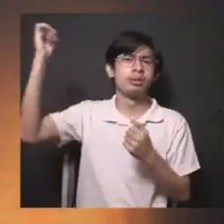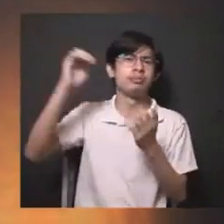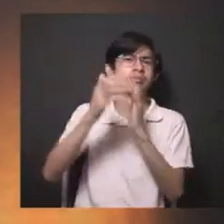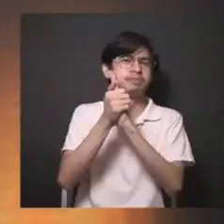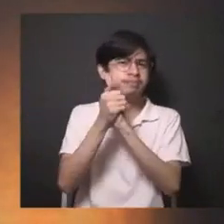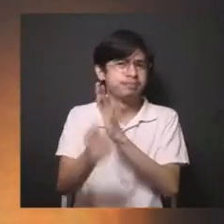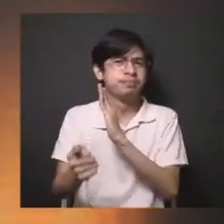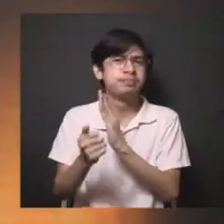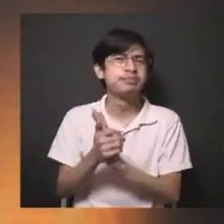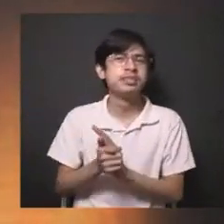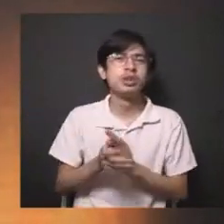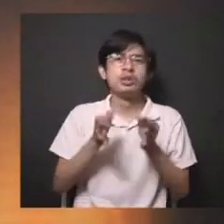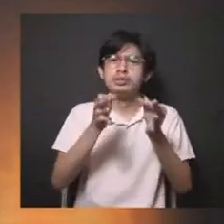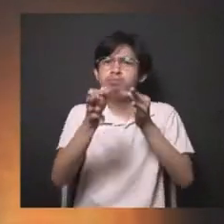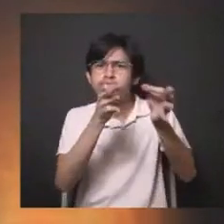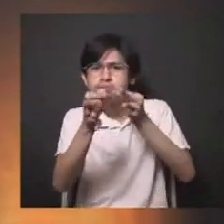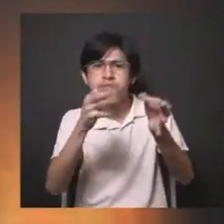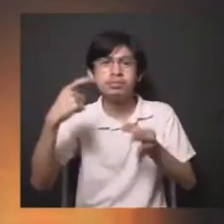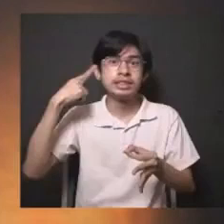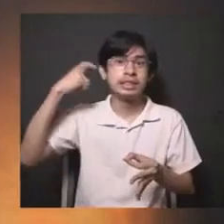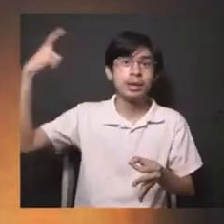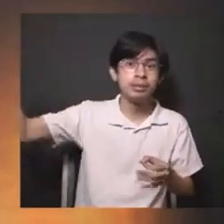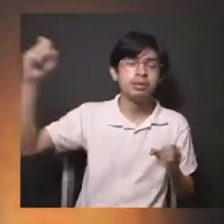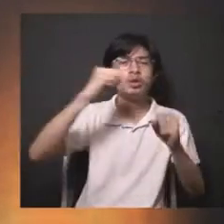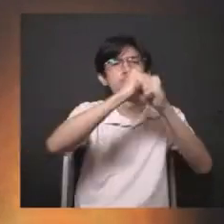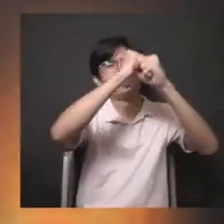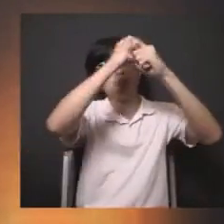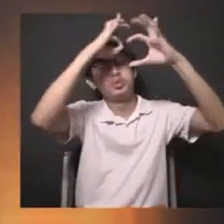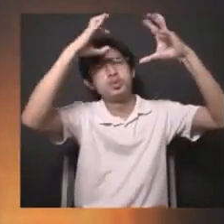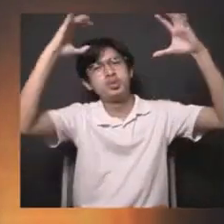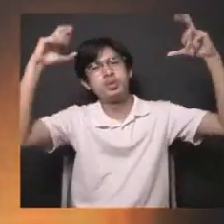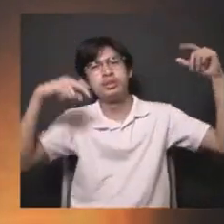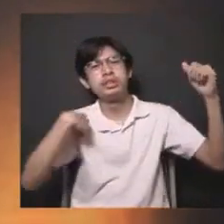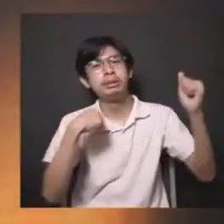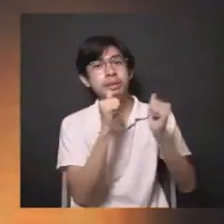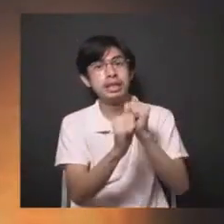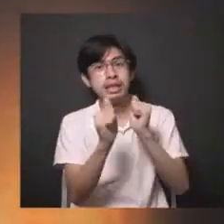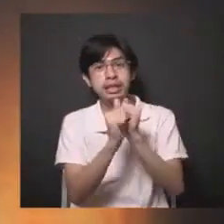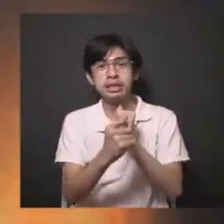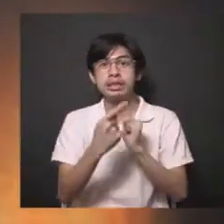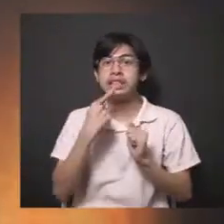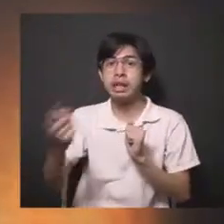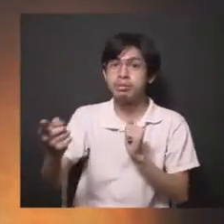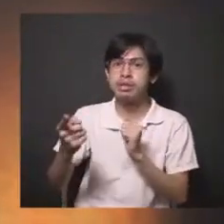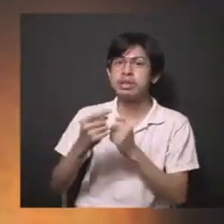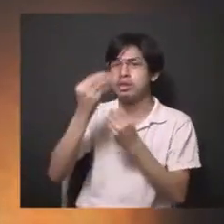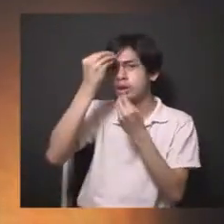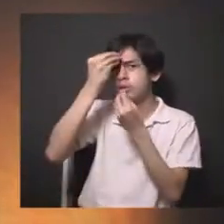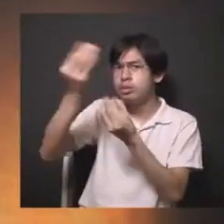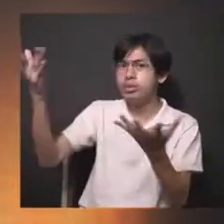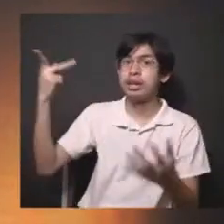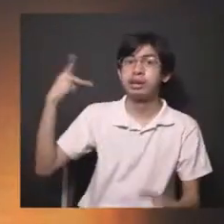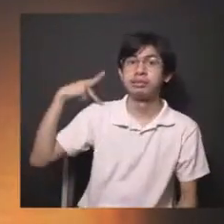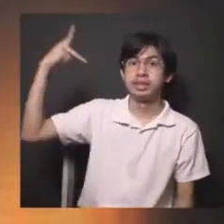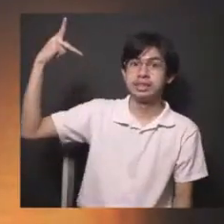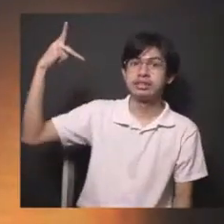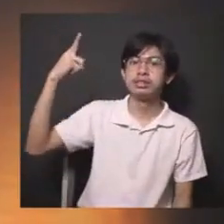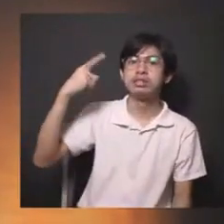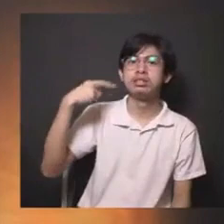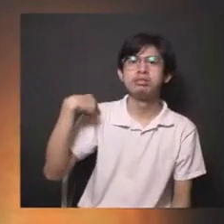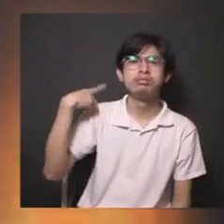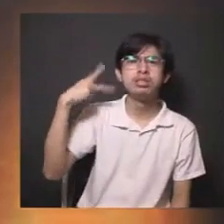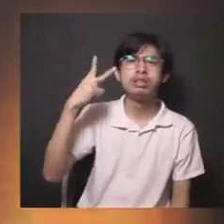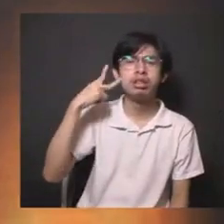the dreams and they're wowed by it. And then one of them says, "I'm going to tell you," to the Pharaoh. But then he forgets. But then 2 years later, we studied this last